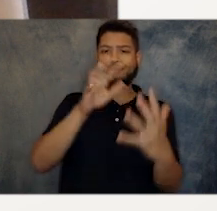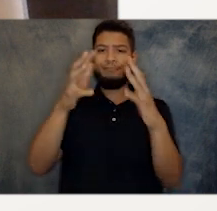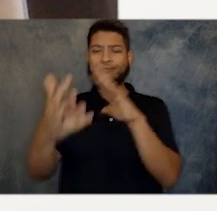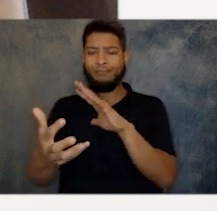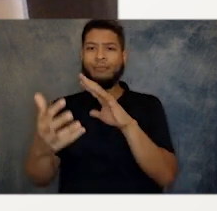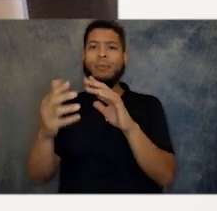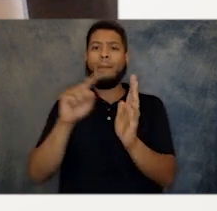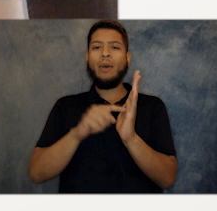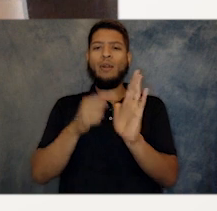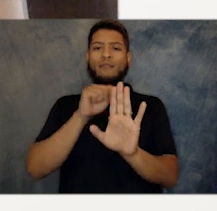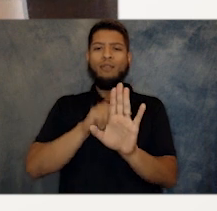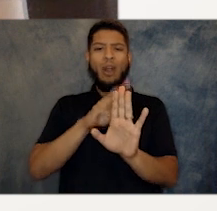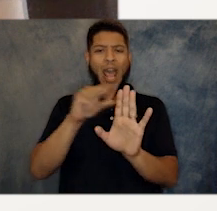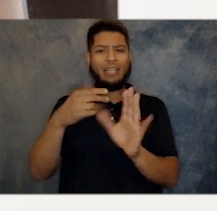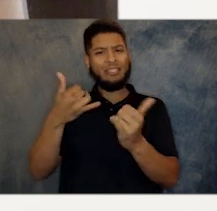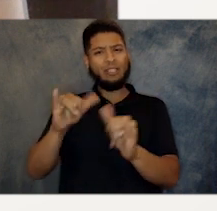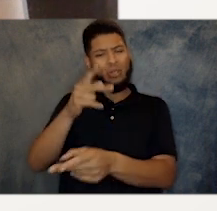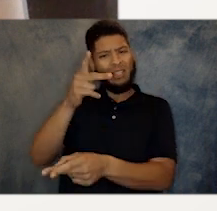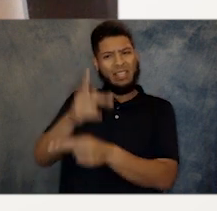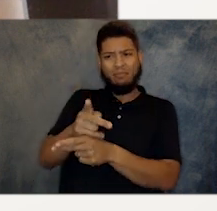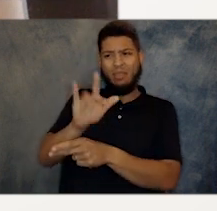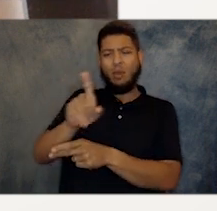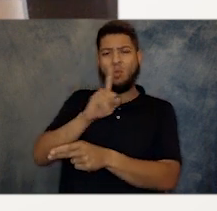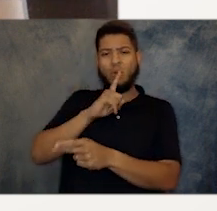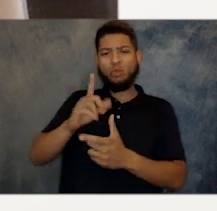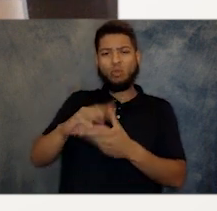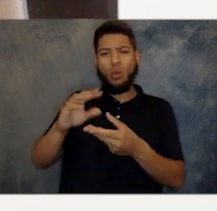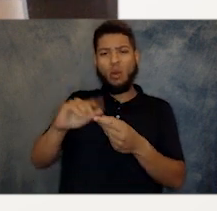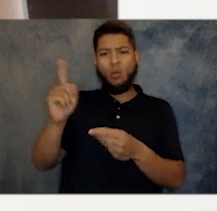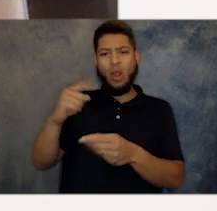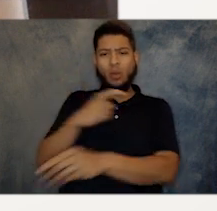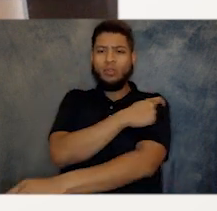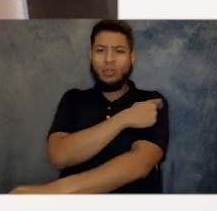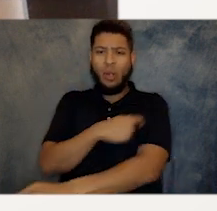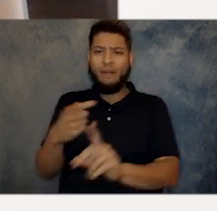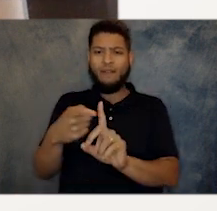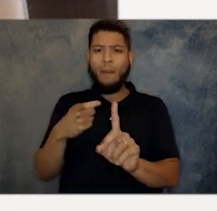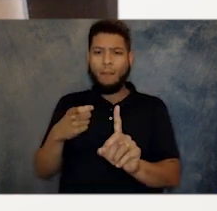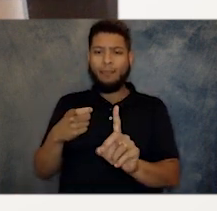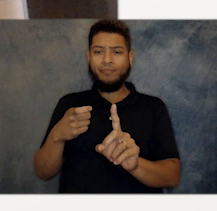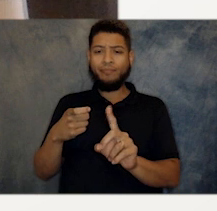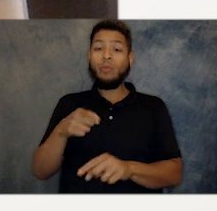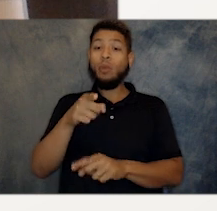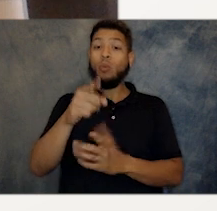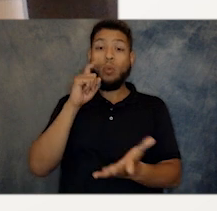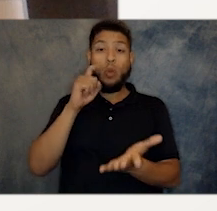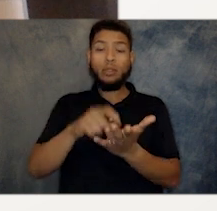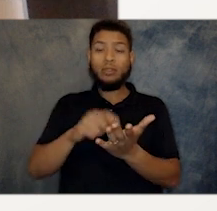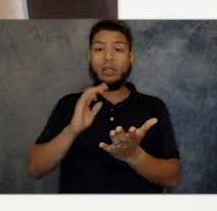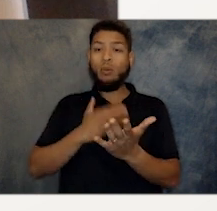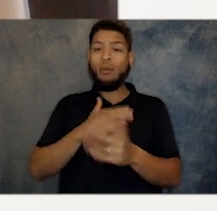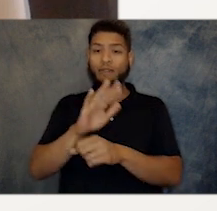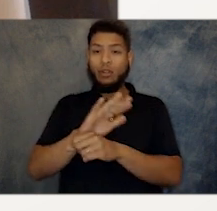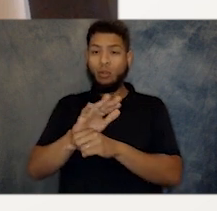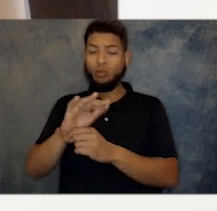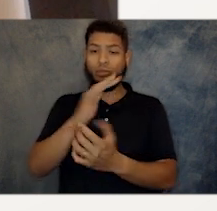write about my actual scars and transform them into metaphor without eliding the life from which the scars have